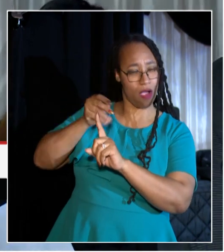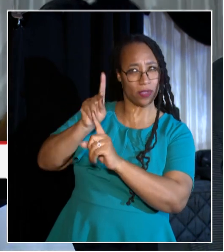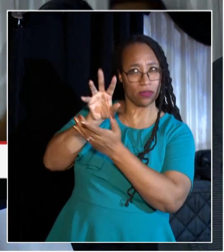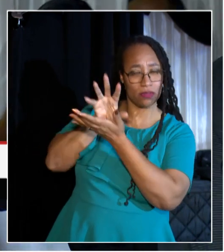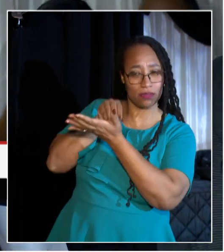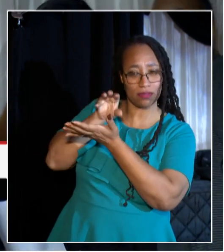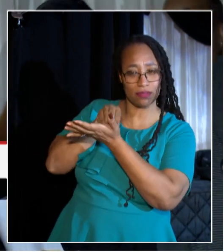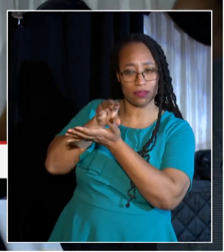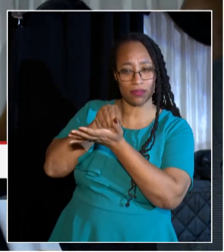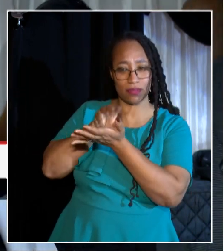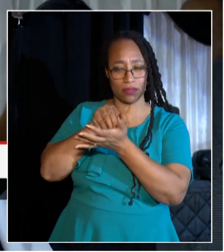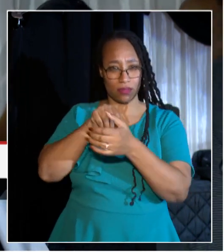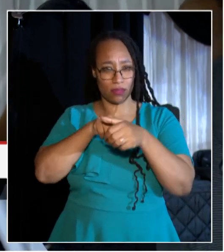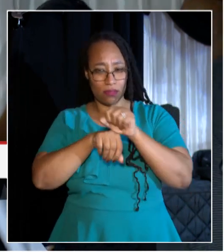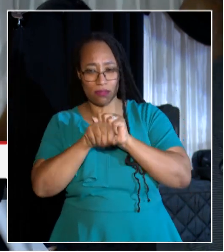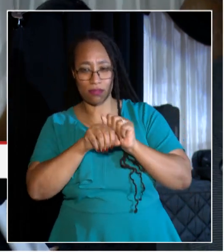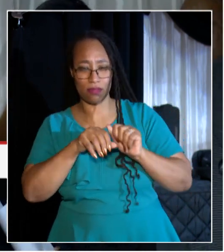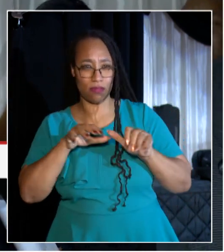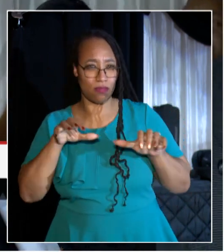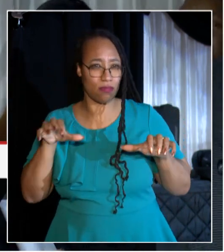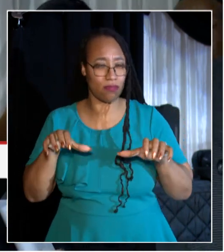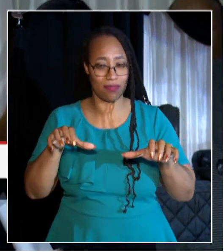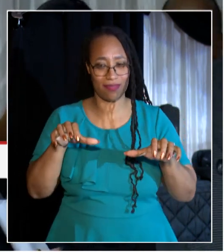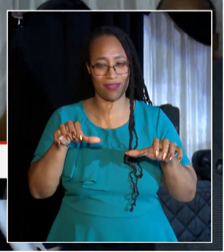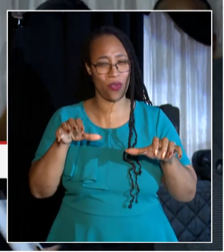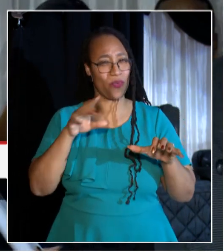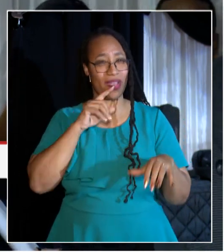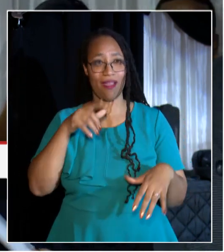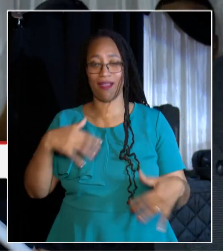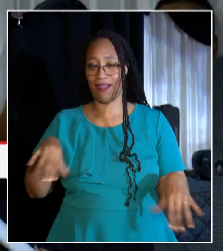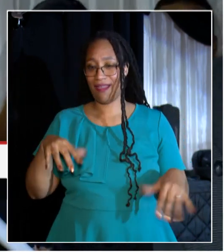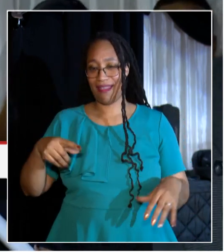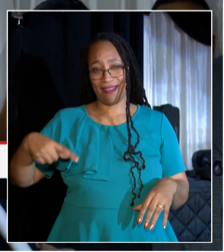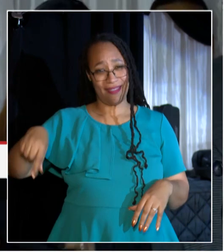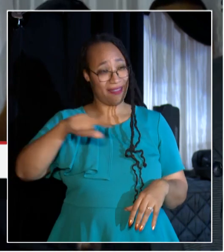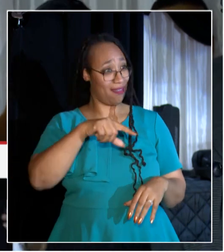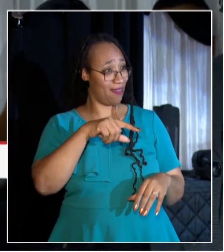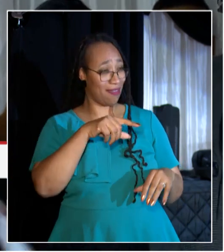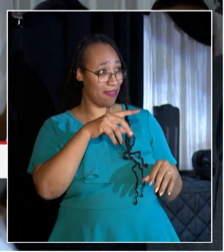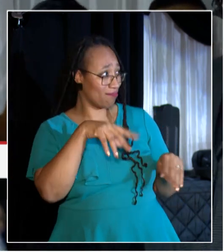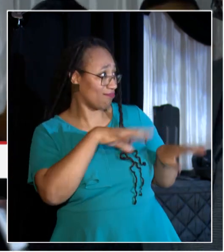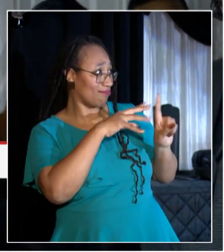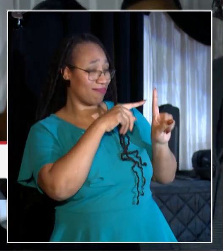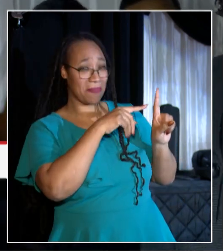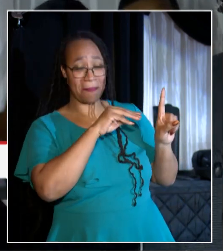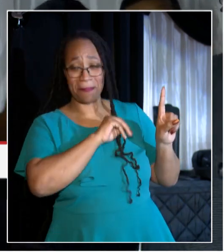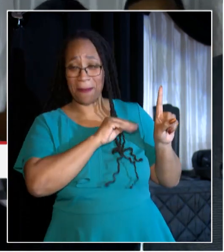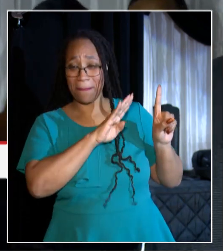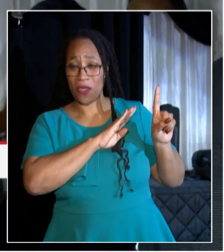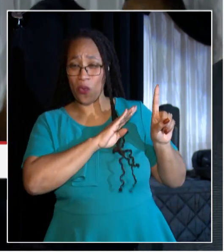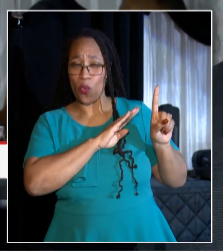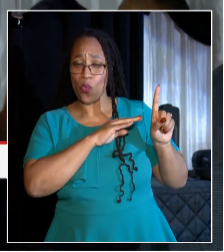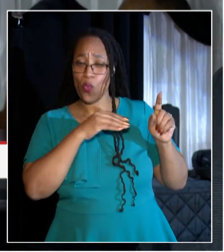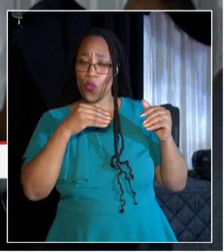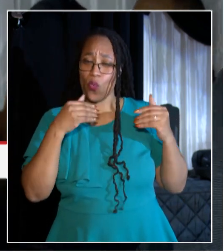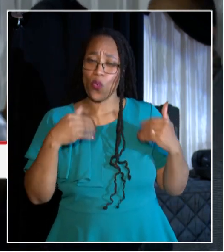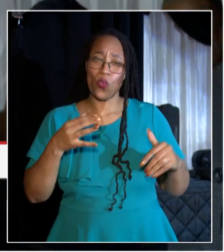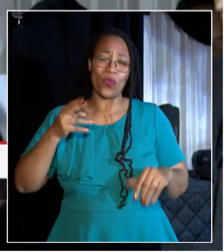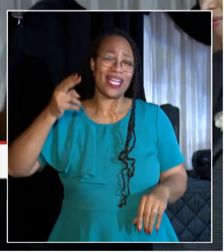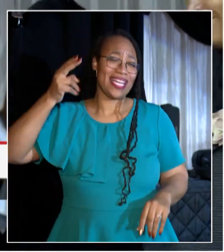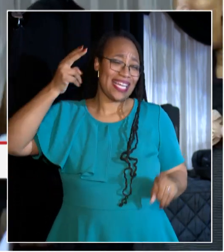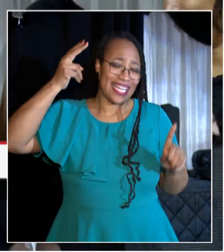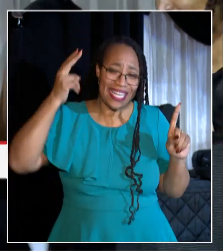leader like Muriel Bowser, who is modern day history walking, who tirelessly